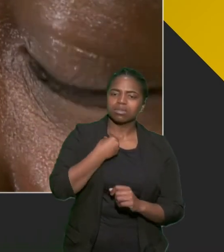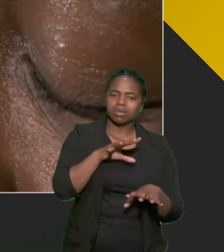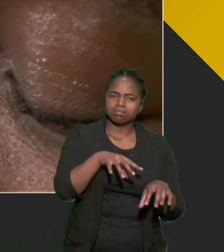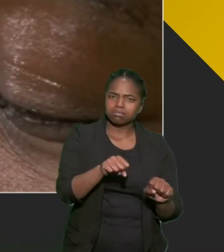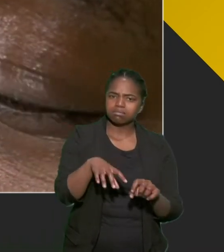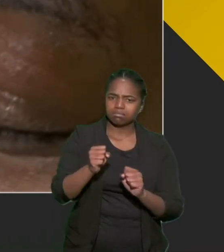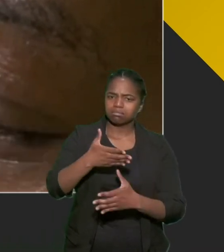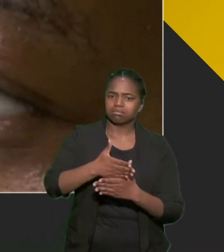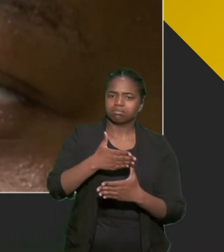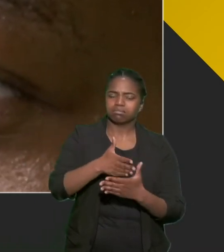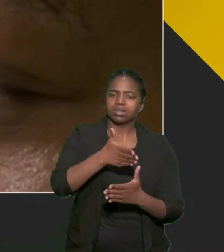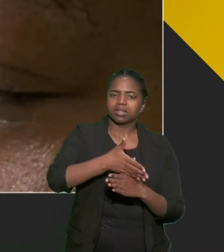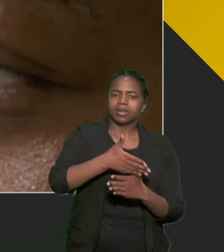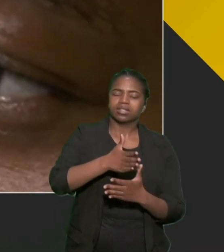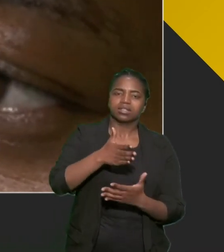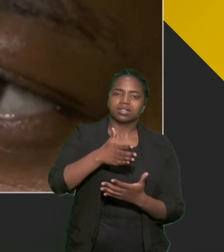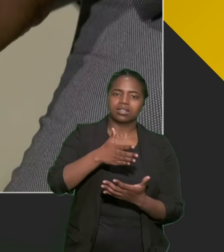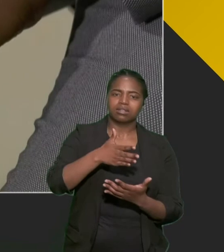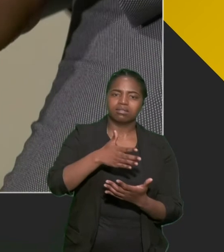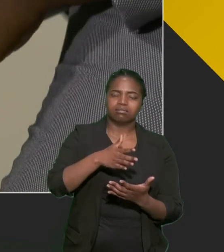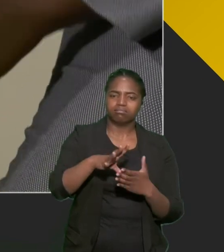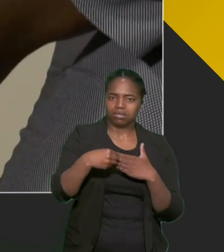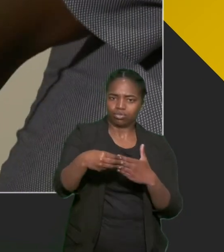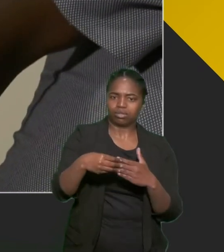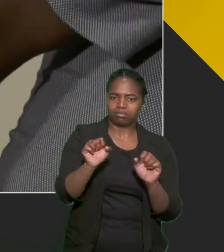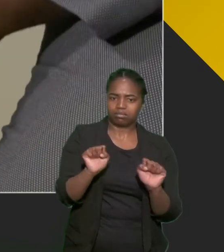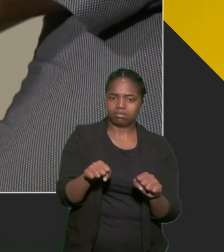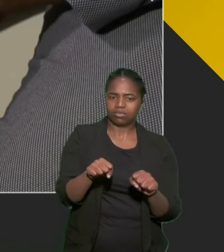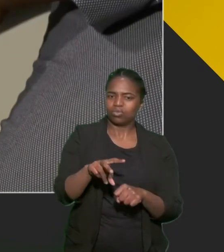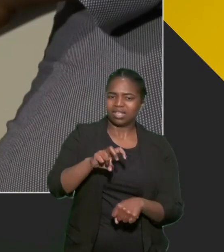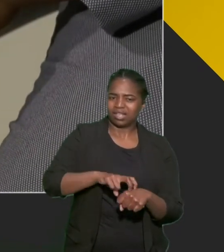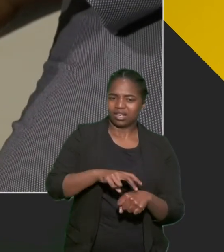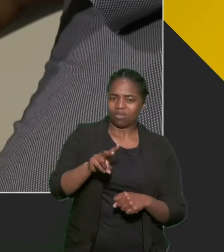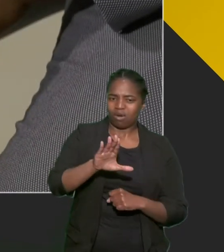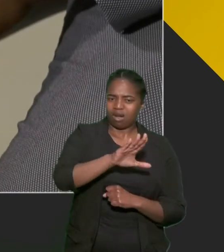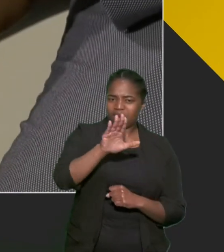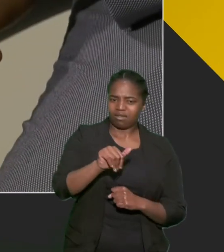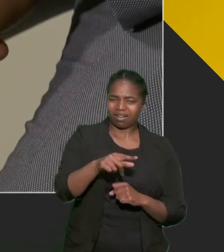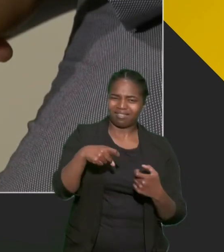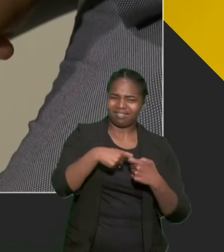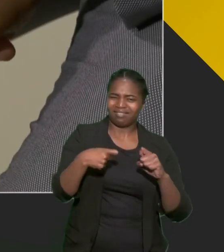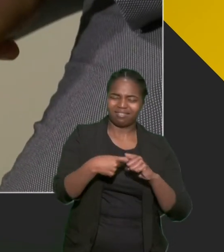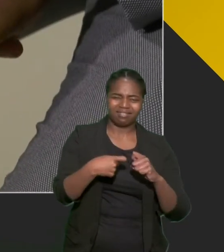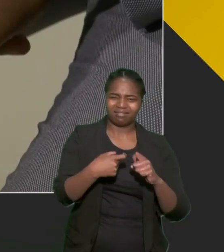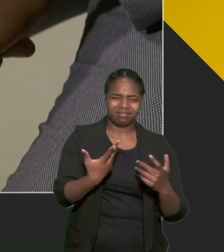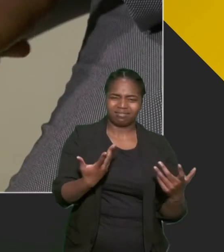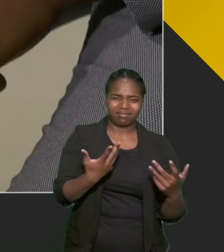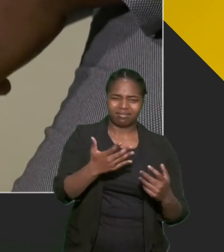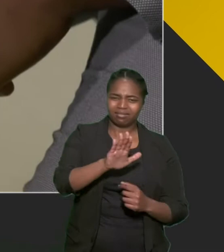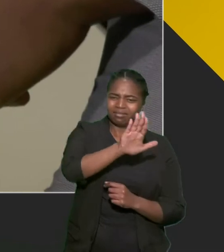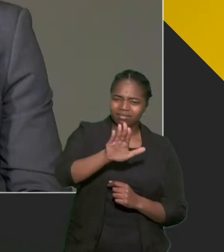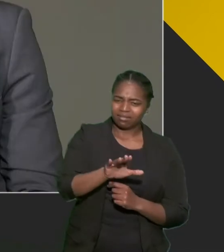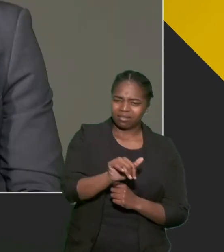up leadership positions within the political space. There is no need for Africans to be fighting among each other, because those wars are